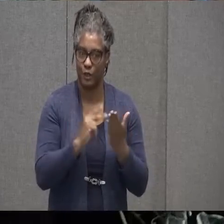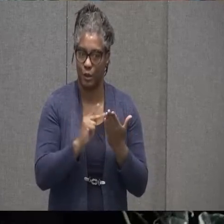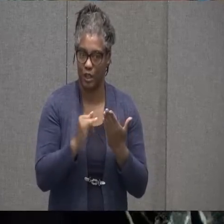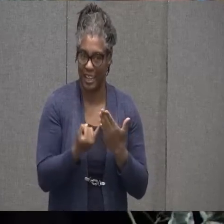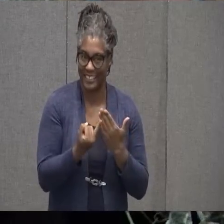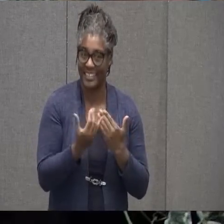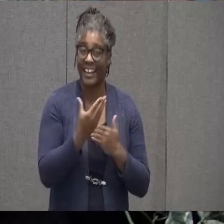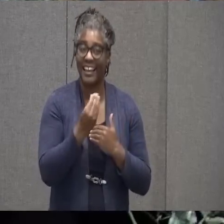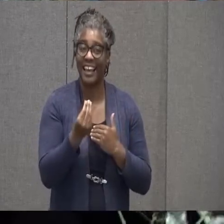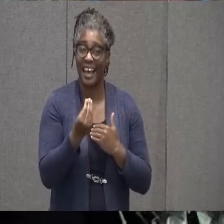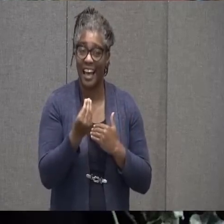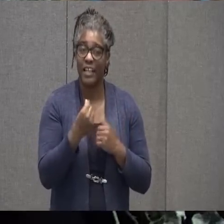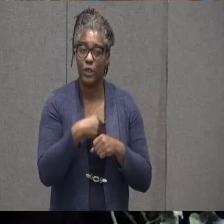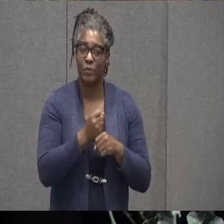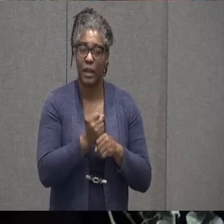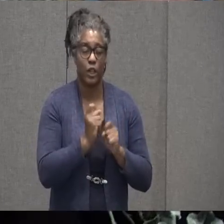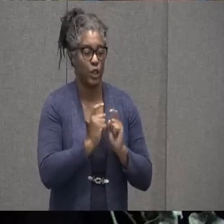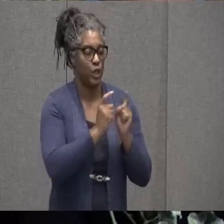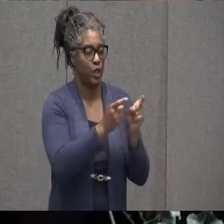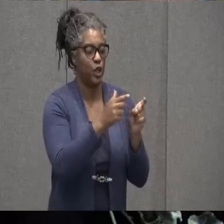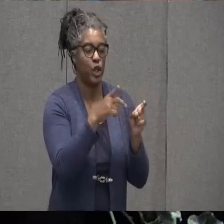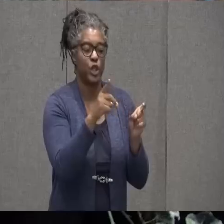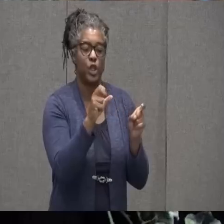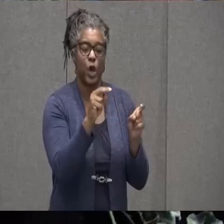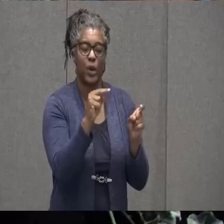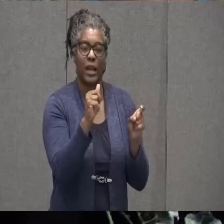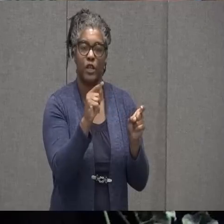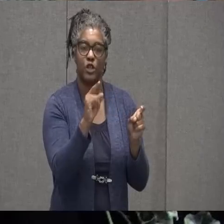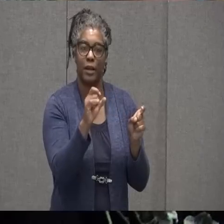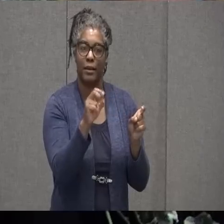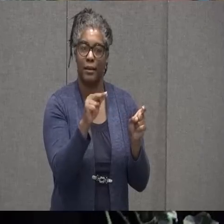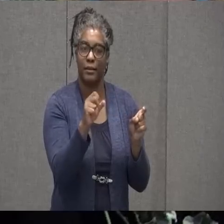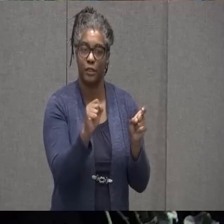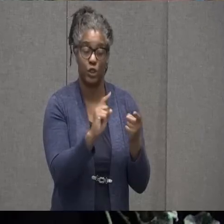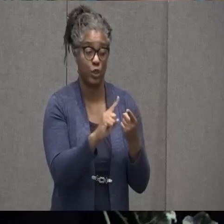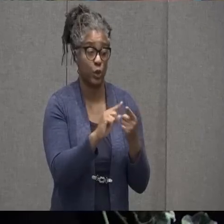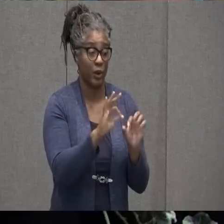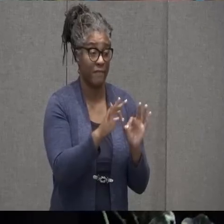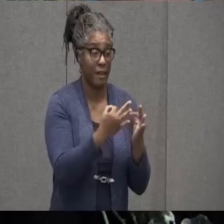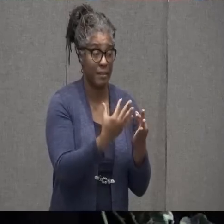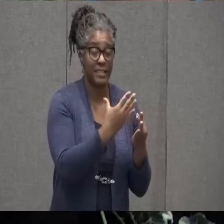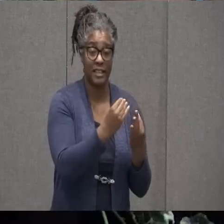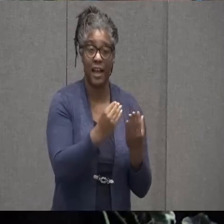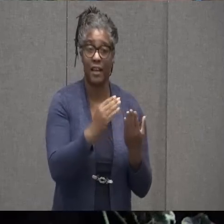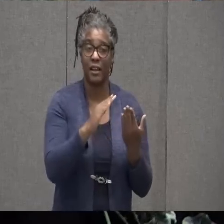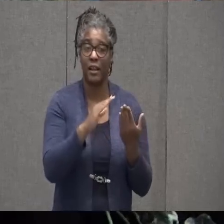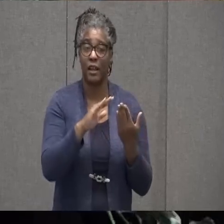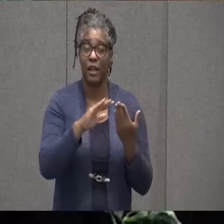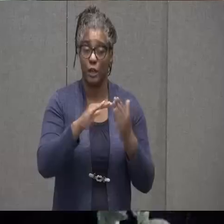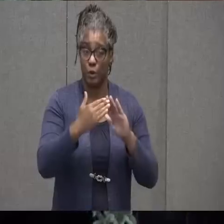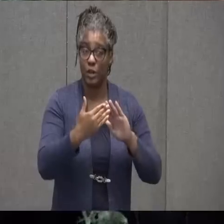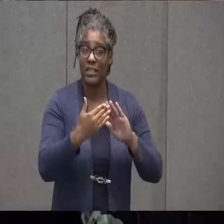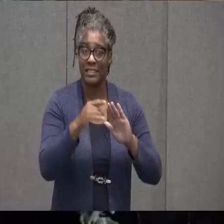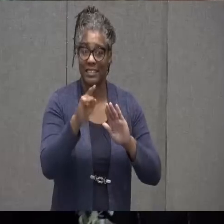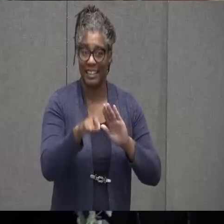make donations to families and other communities that might need our help.